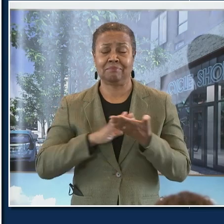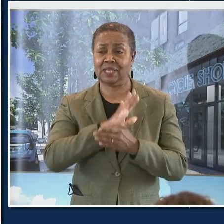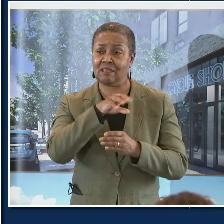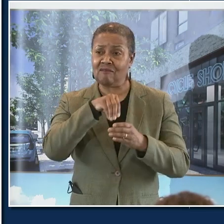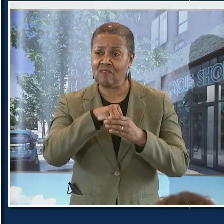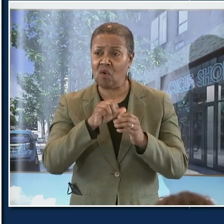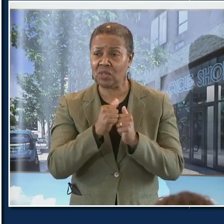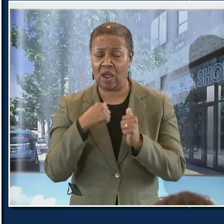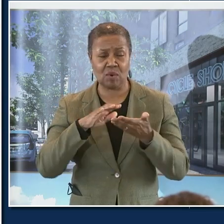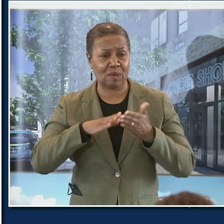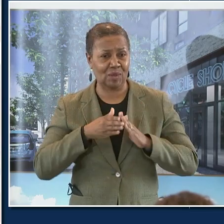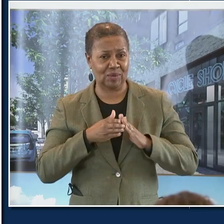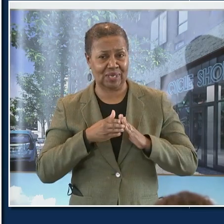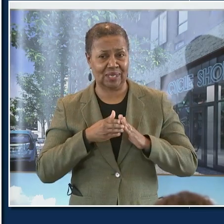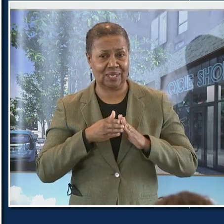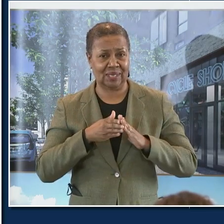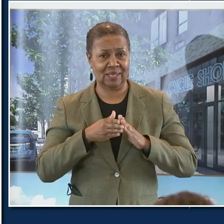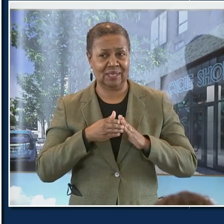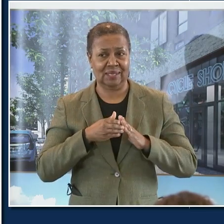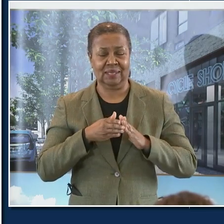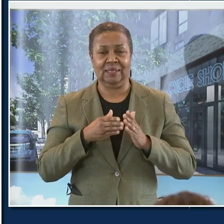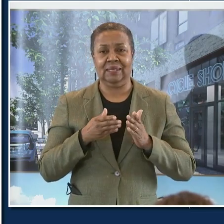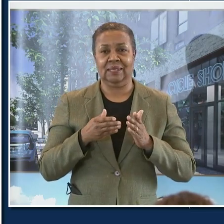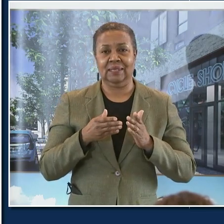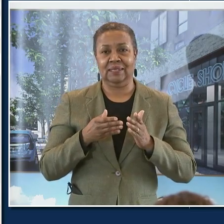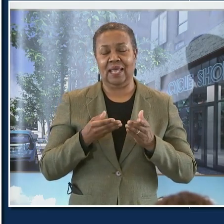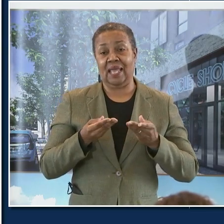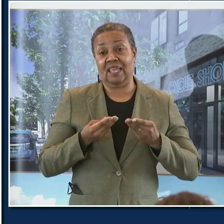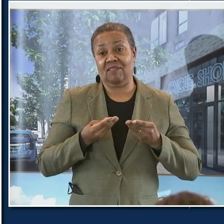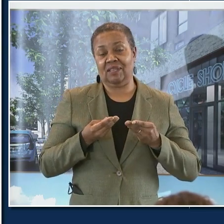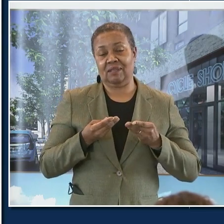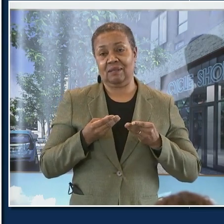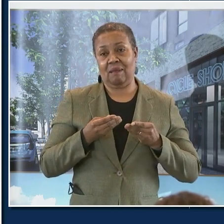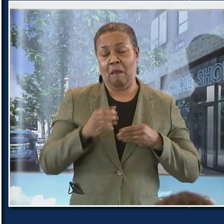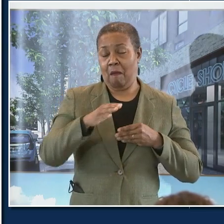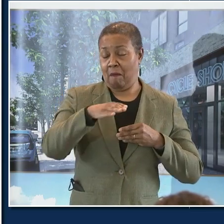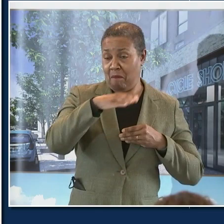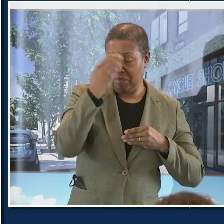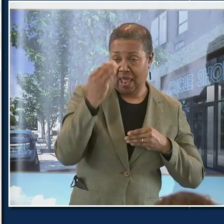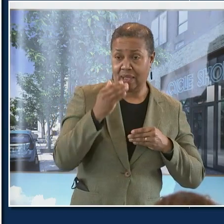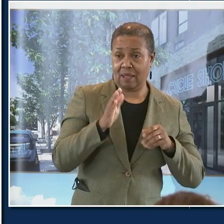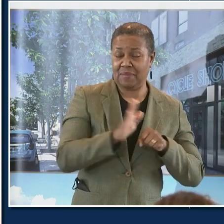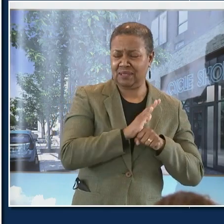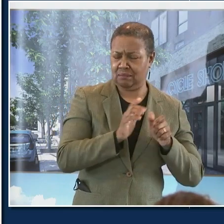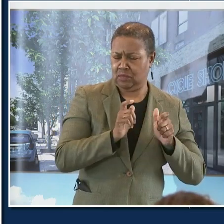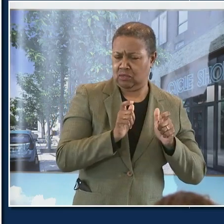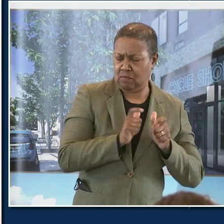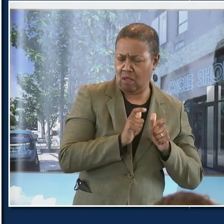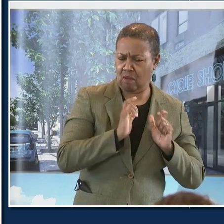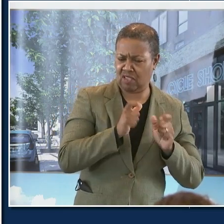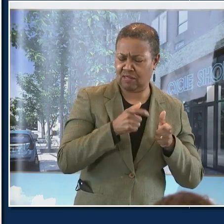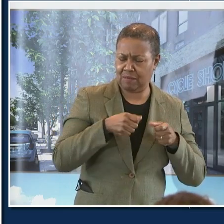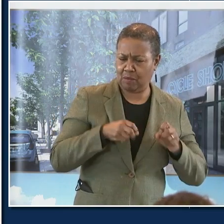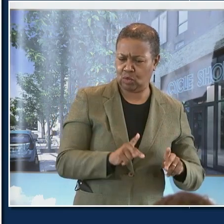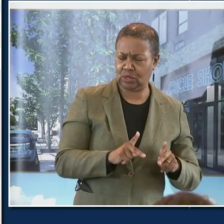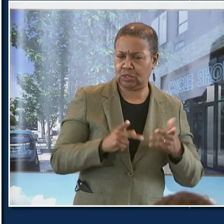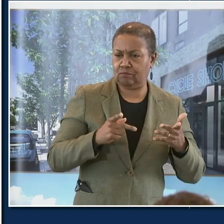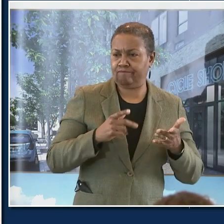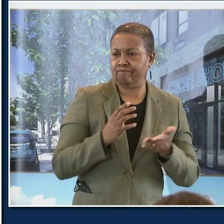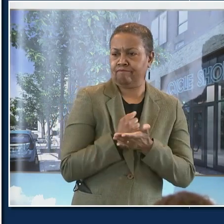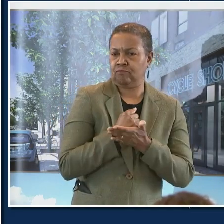community and giving small black businesses the opportunity to get